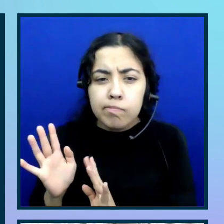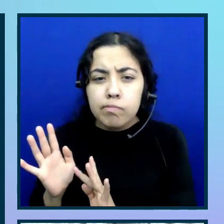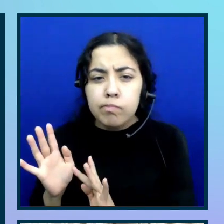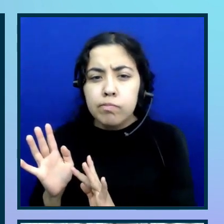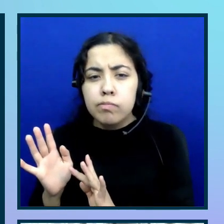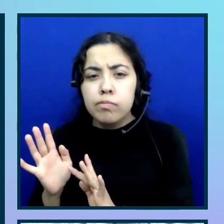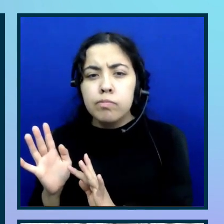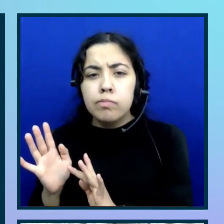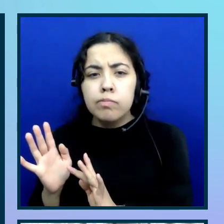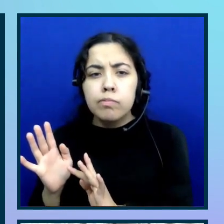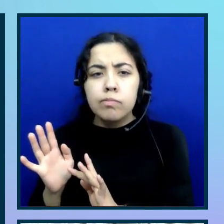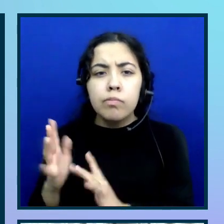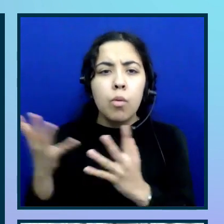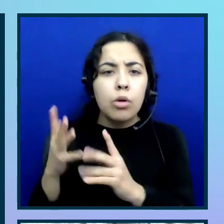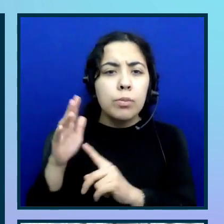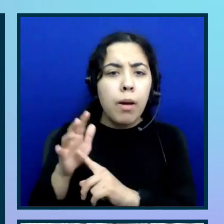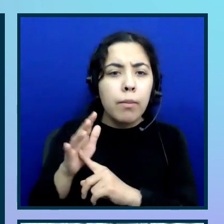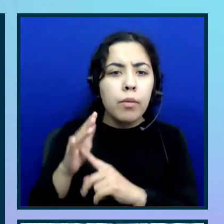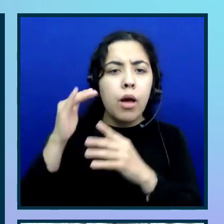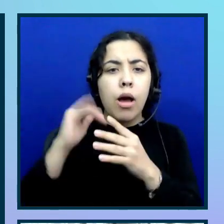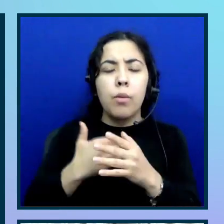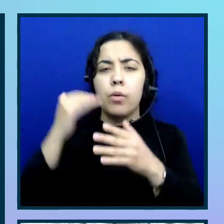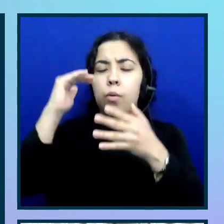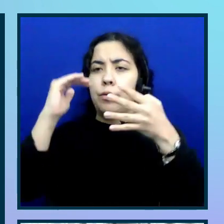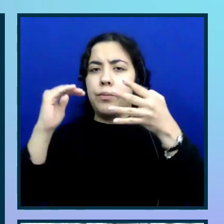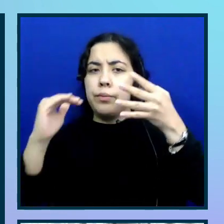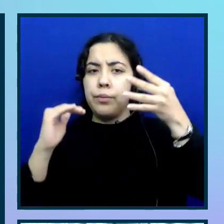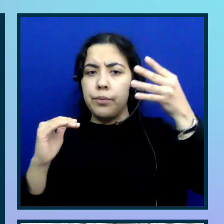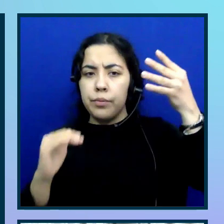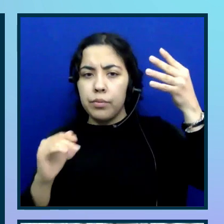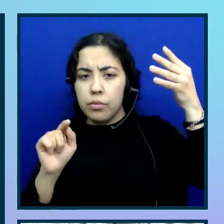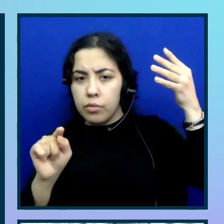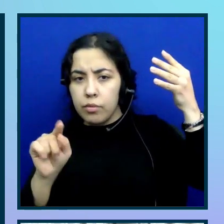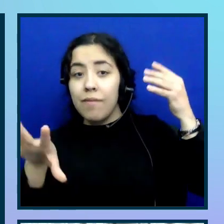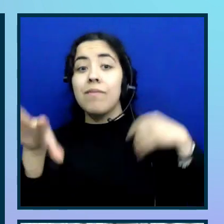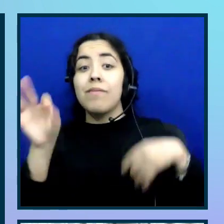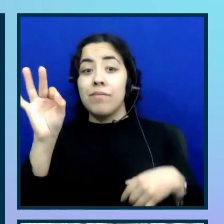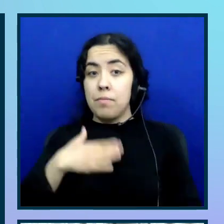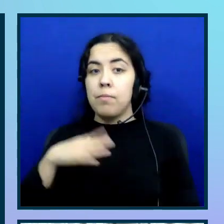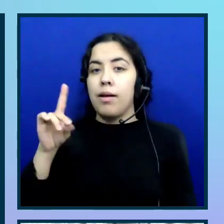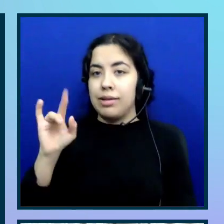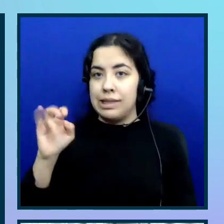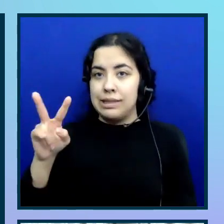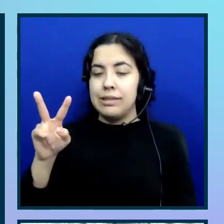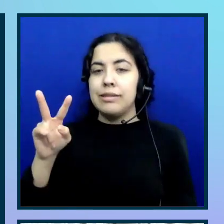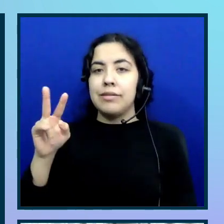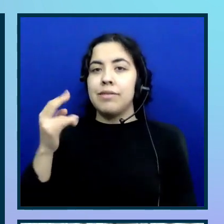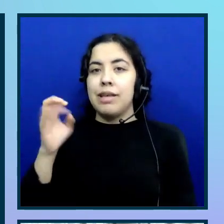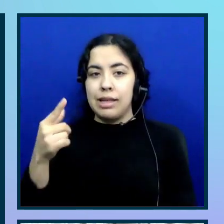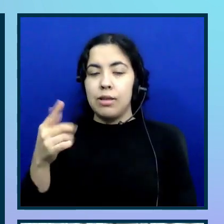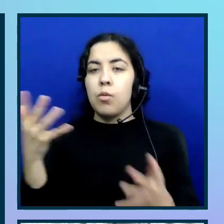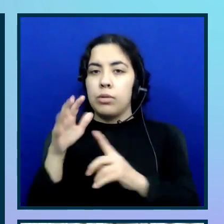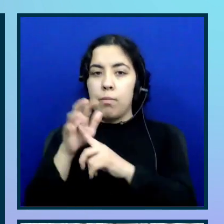that should be in our what's popular. So our order component, I can see here, I found my div class of heading of what's popular.